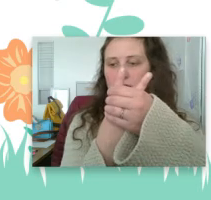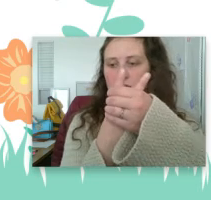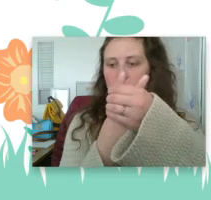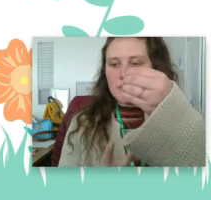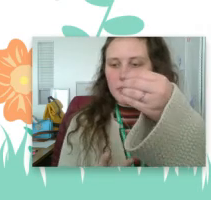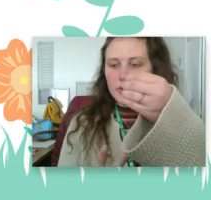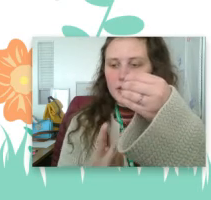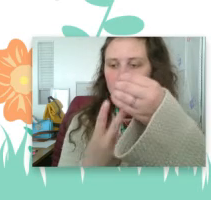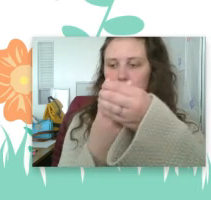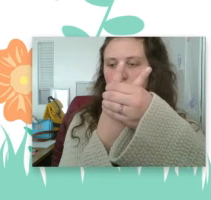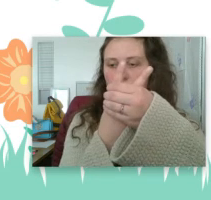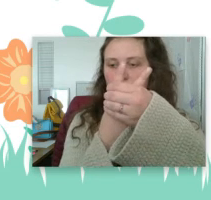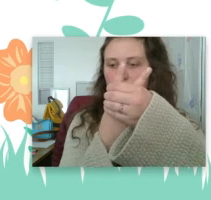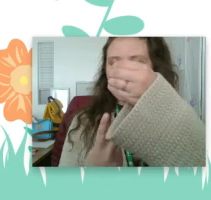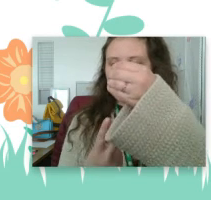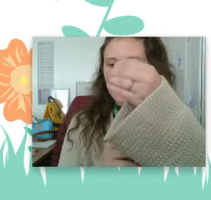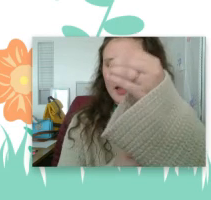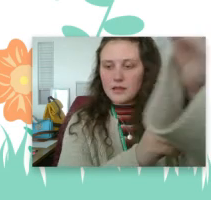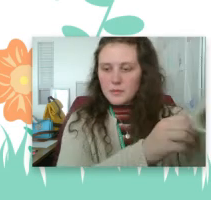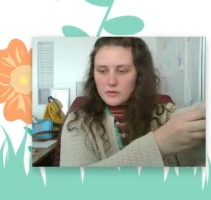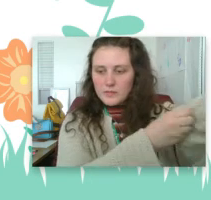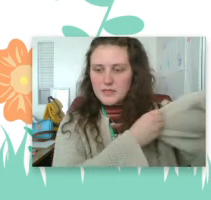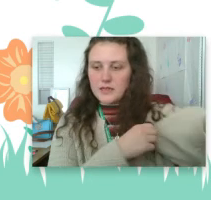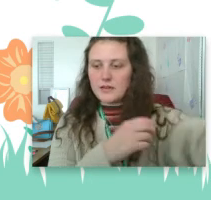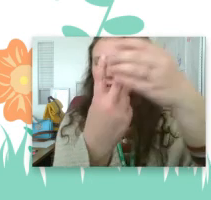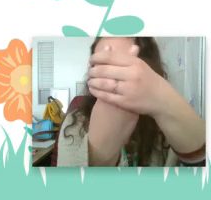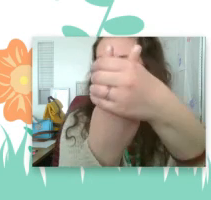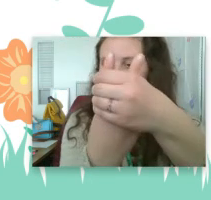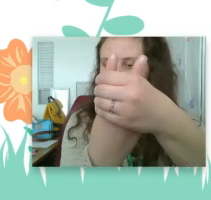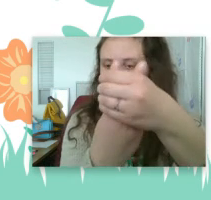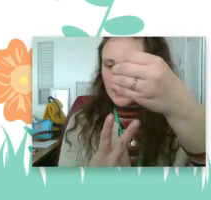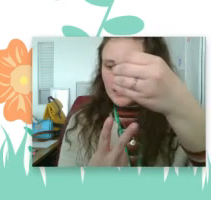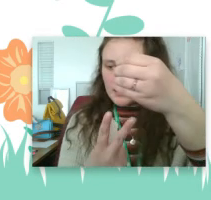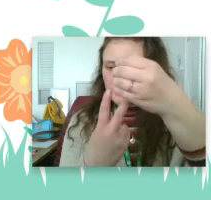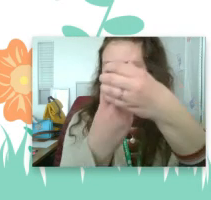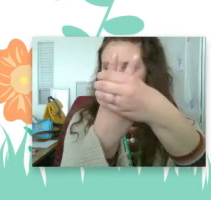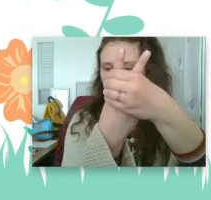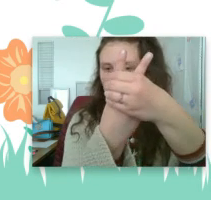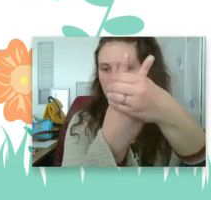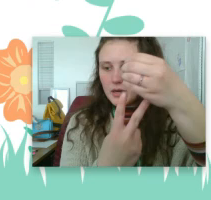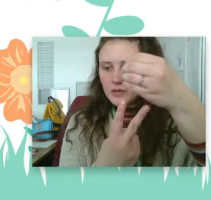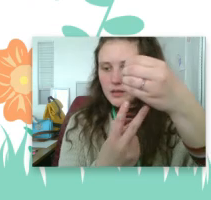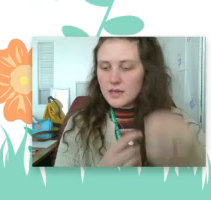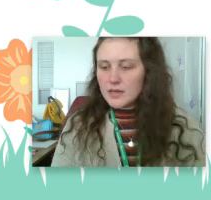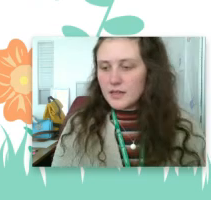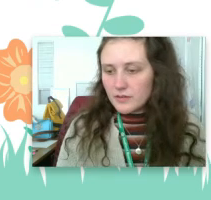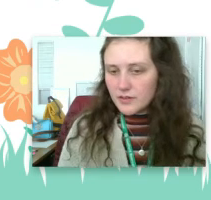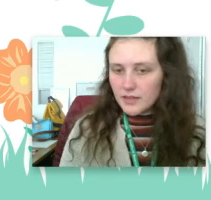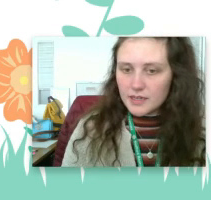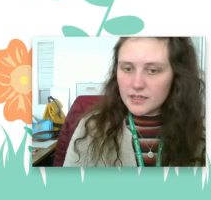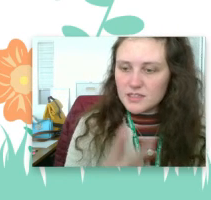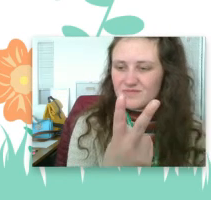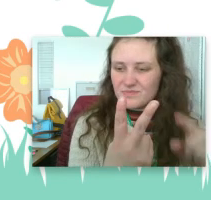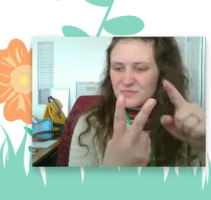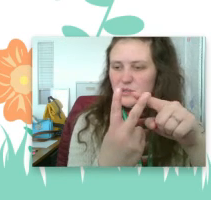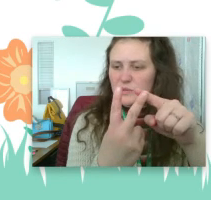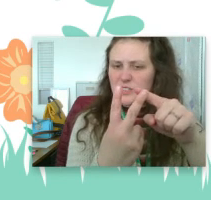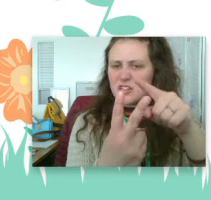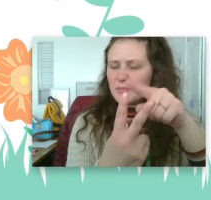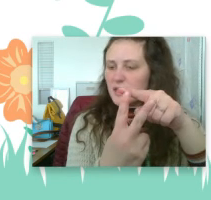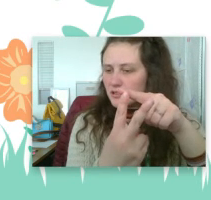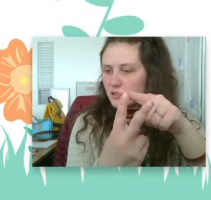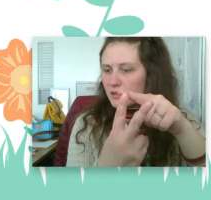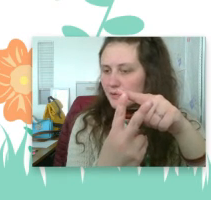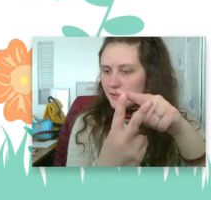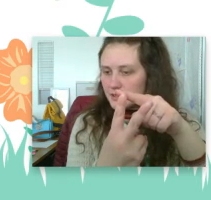with your dominant hand and then pull it through your other hand, okay? Let me roll up my sleeve. So it looks like this. Both. Think of it like, do